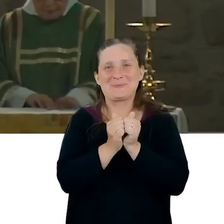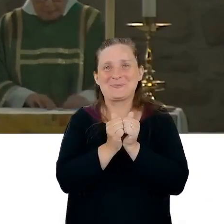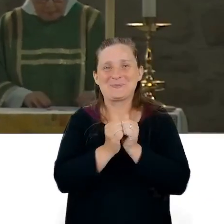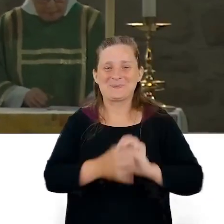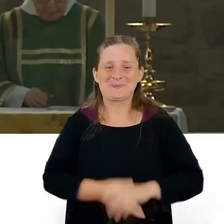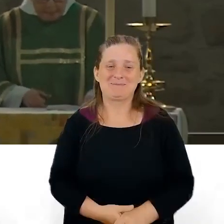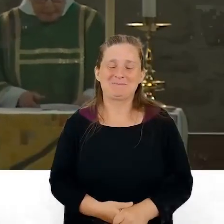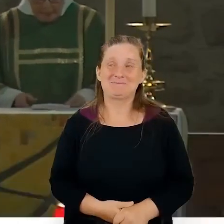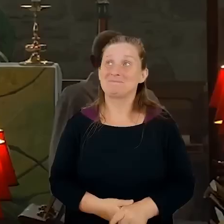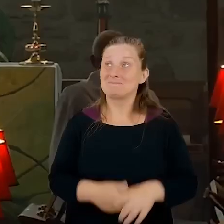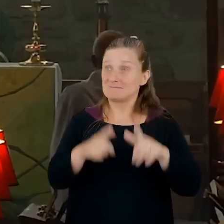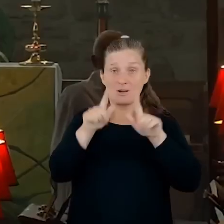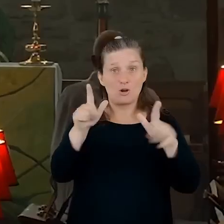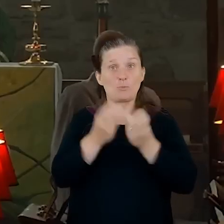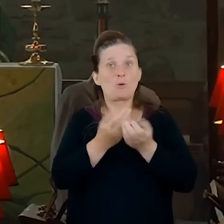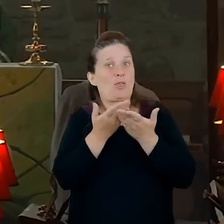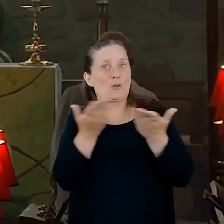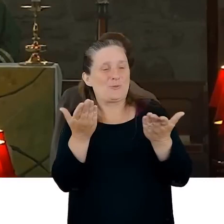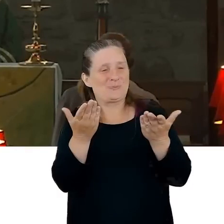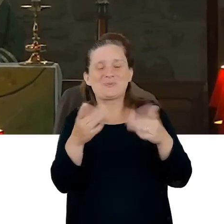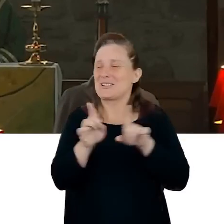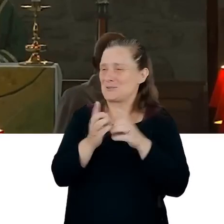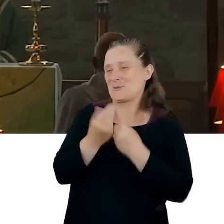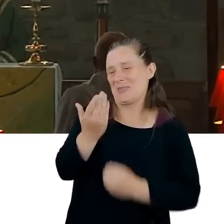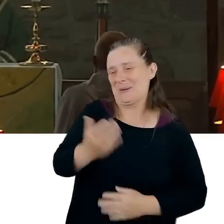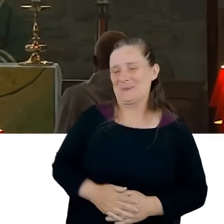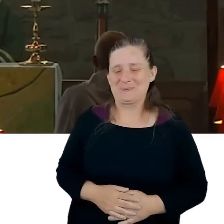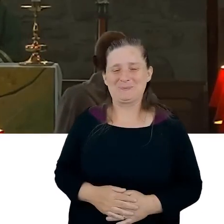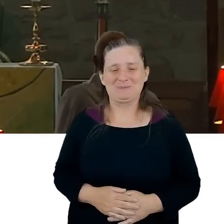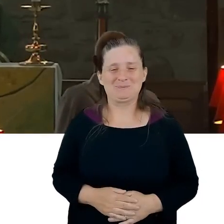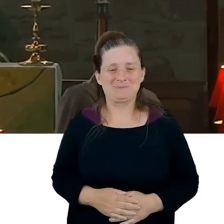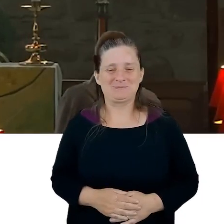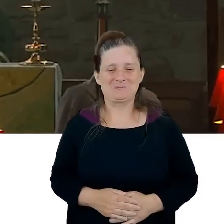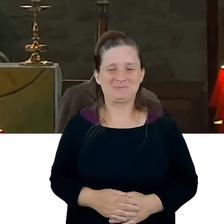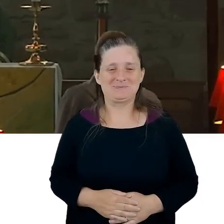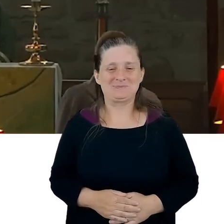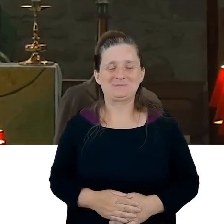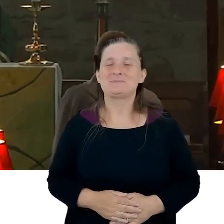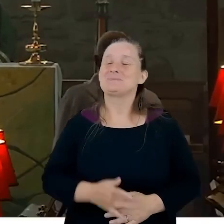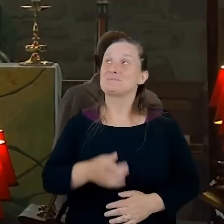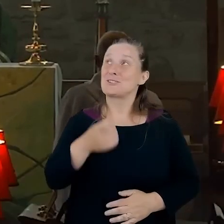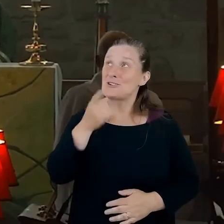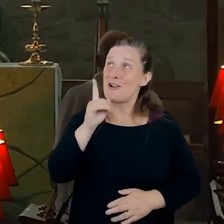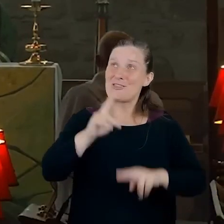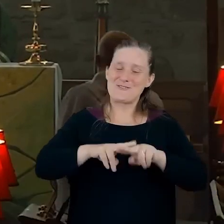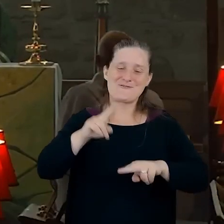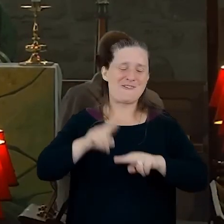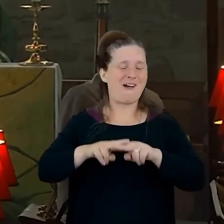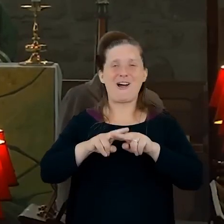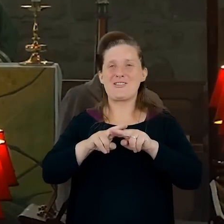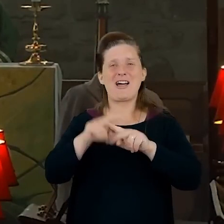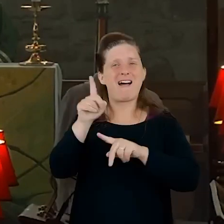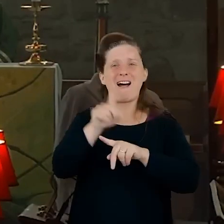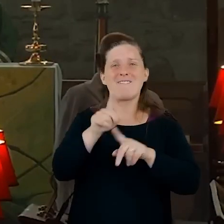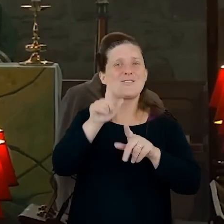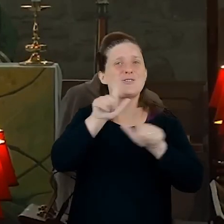Amen. The Lord be with you. And also with you. May God, the Father